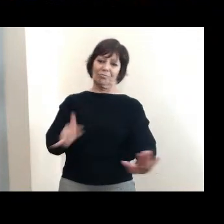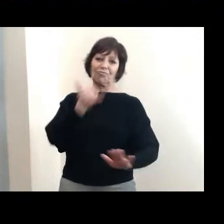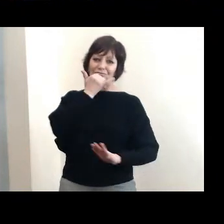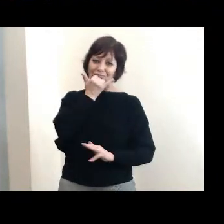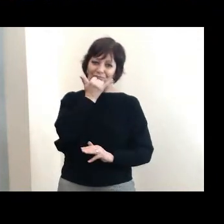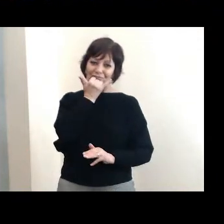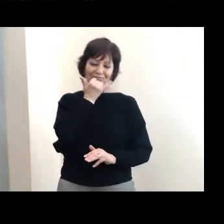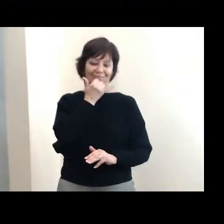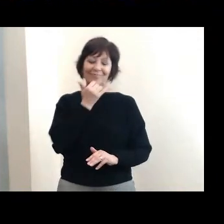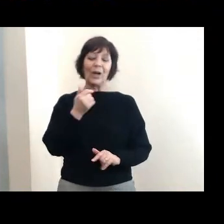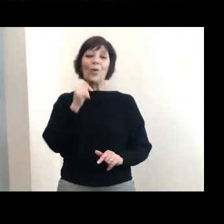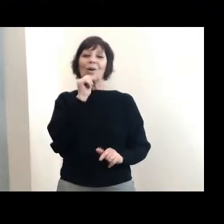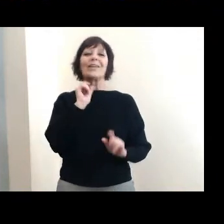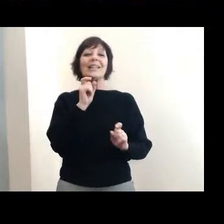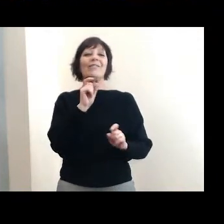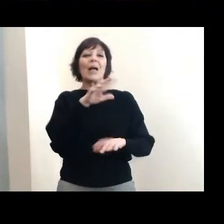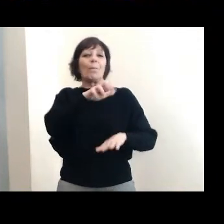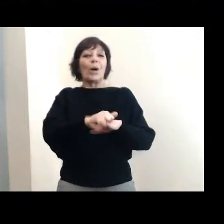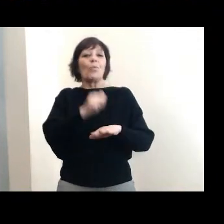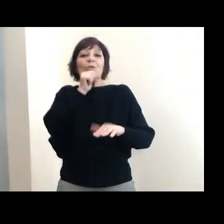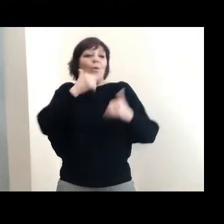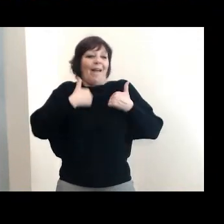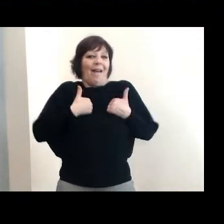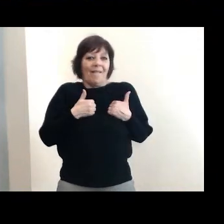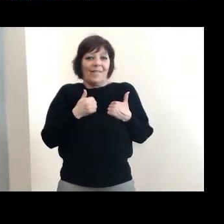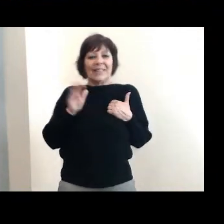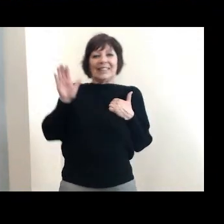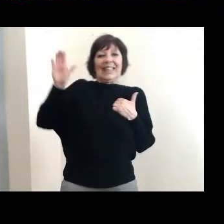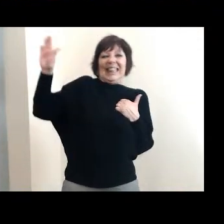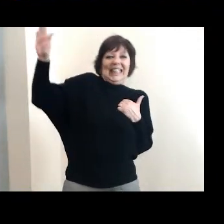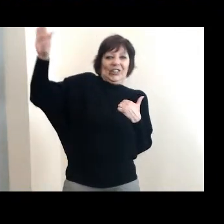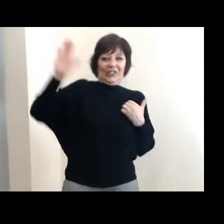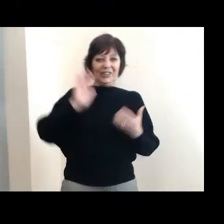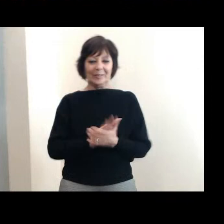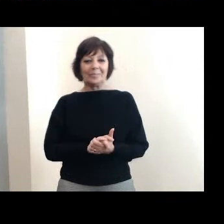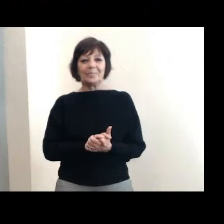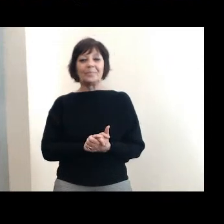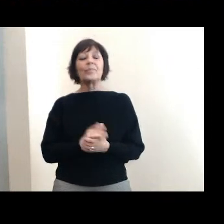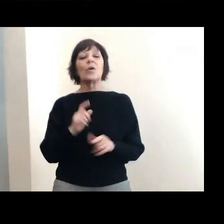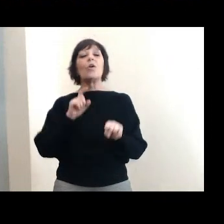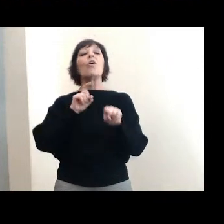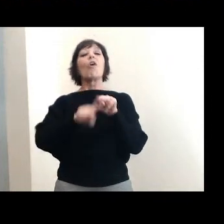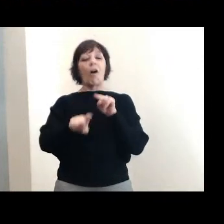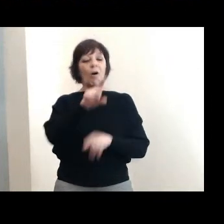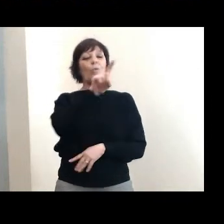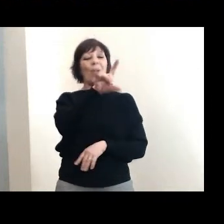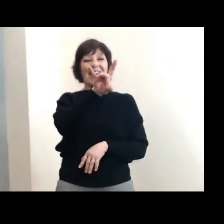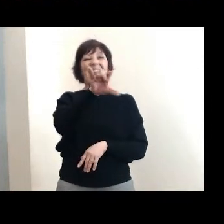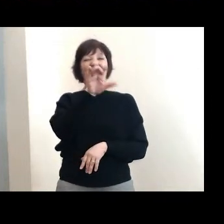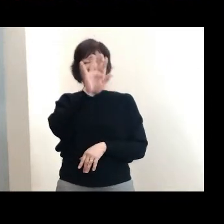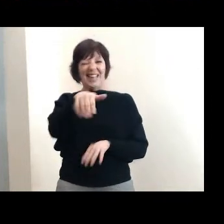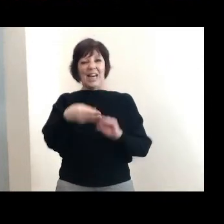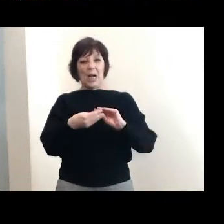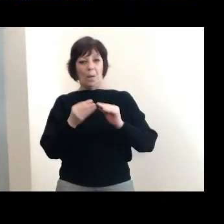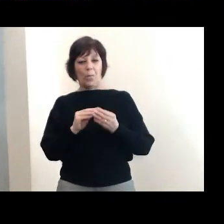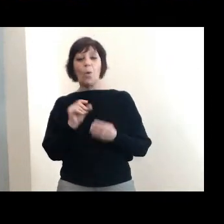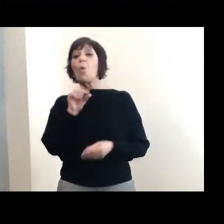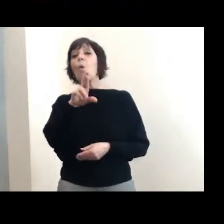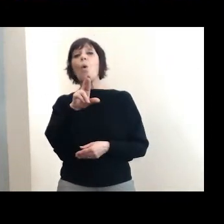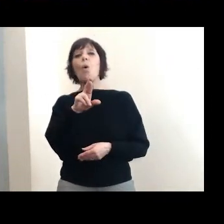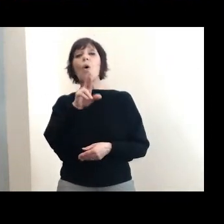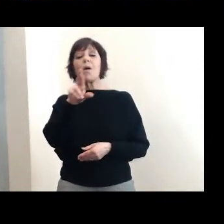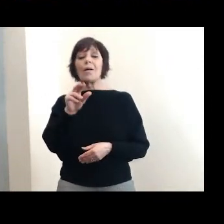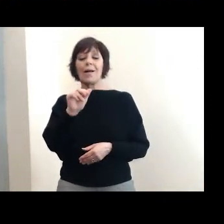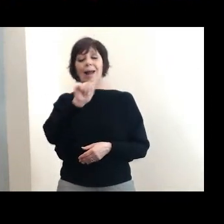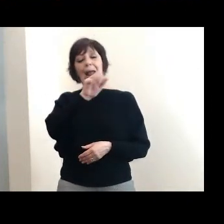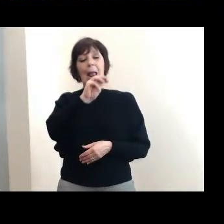You will not get an appointment at the pop-up site if you call Erie County. Call the 1-800 hotline or go to Am